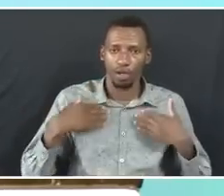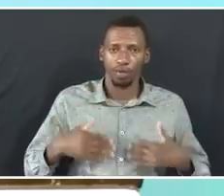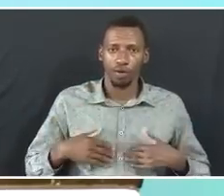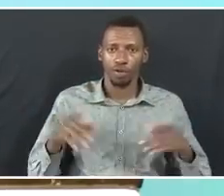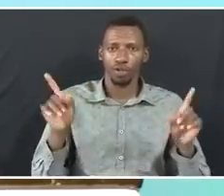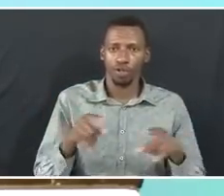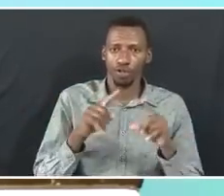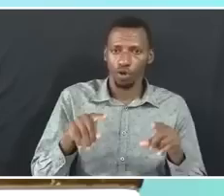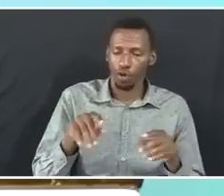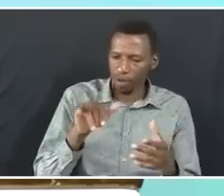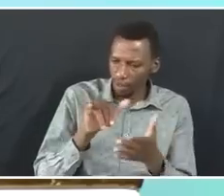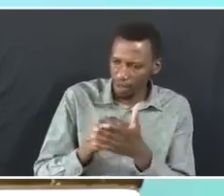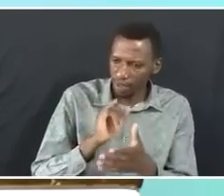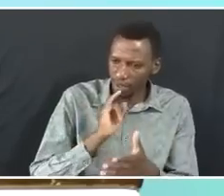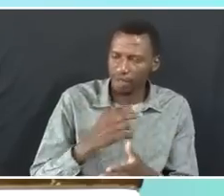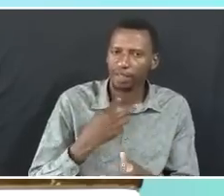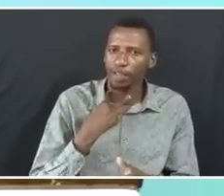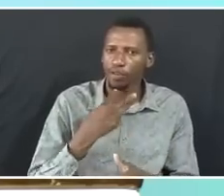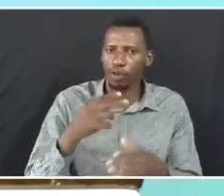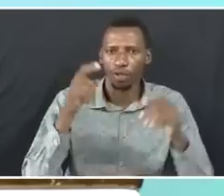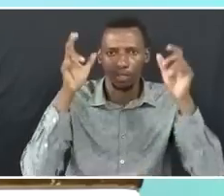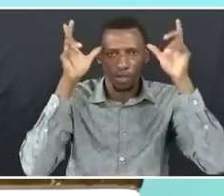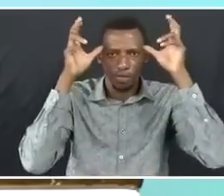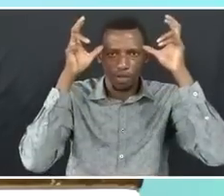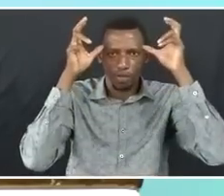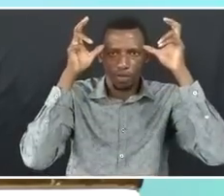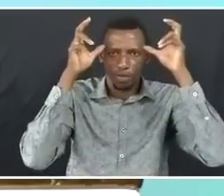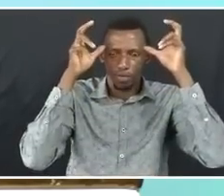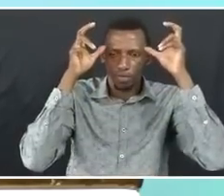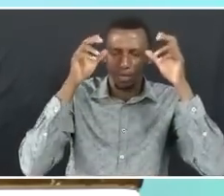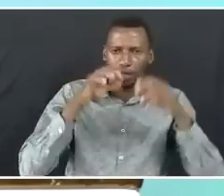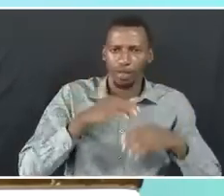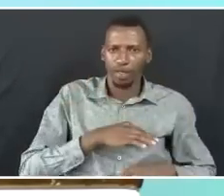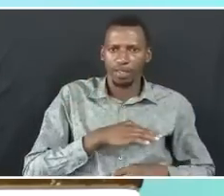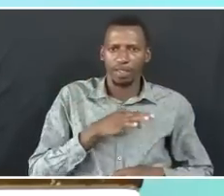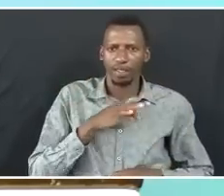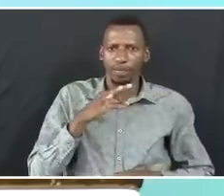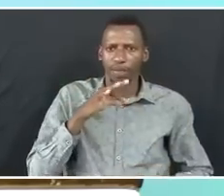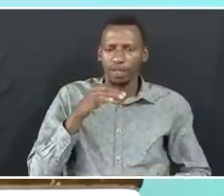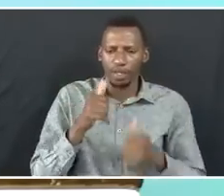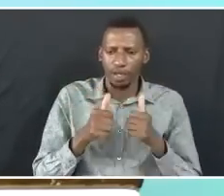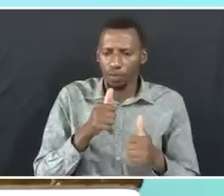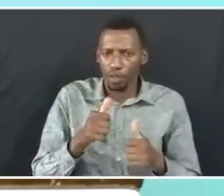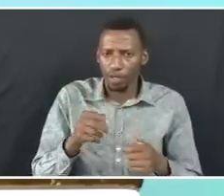the voice of Satan. And so the spirit that operates in you is demonic.